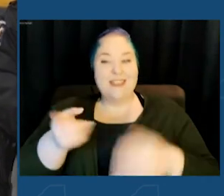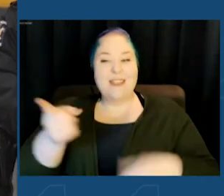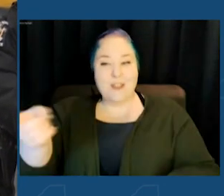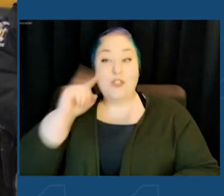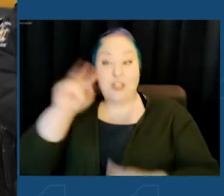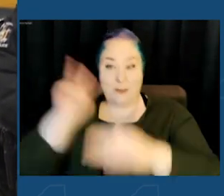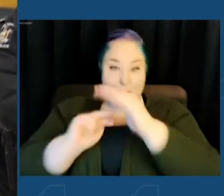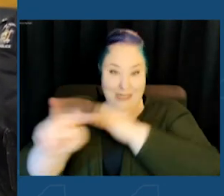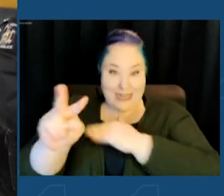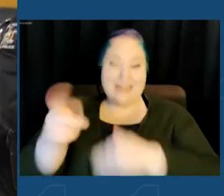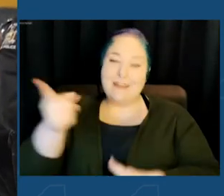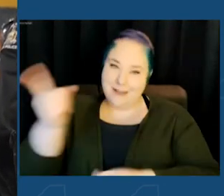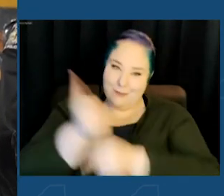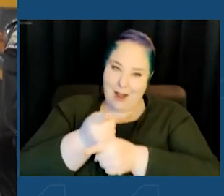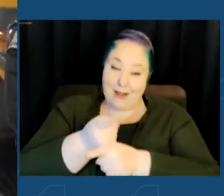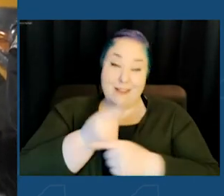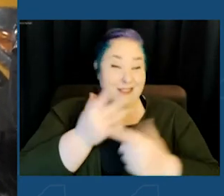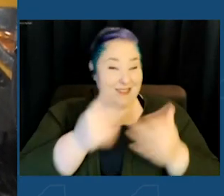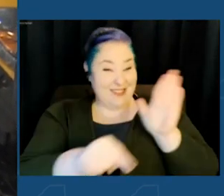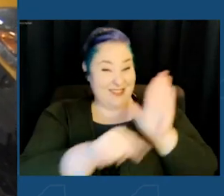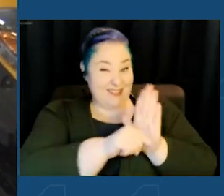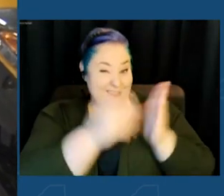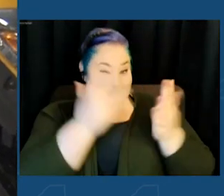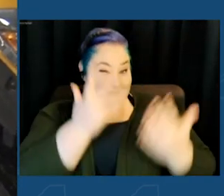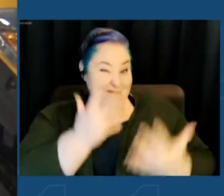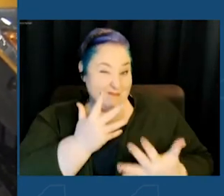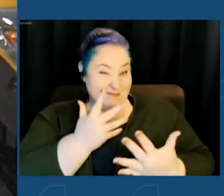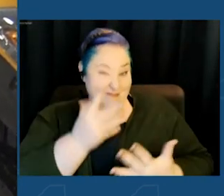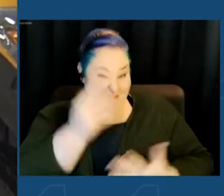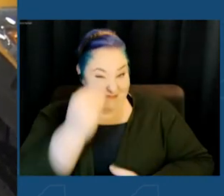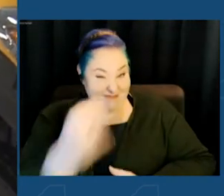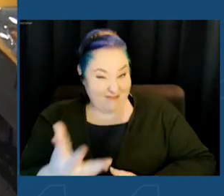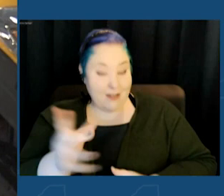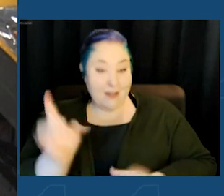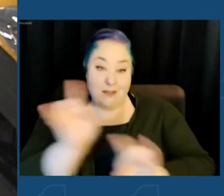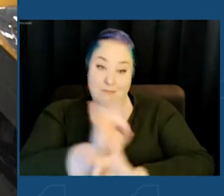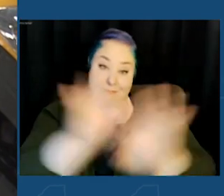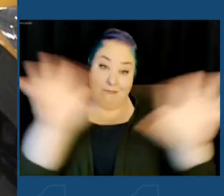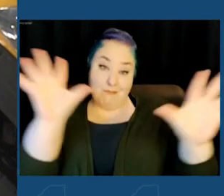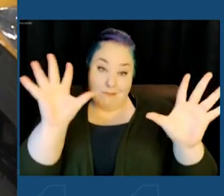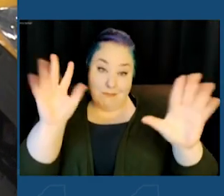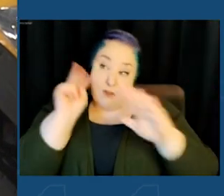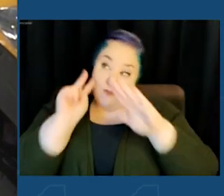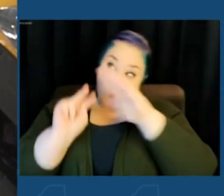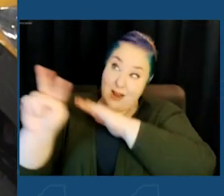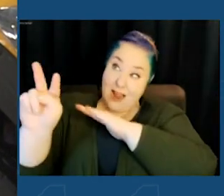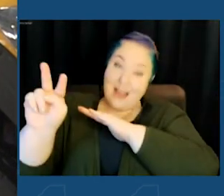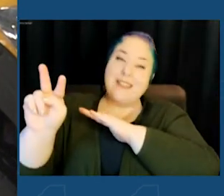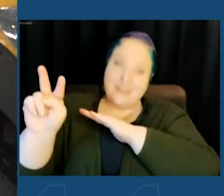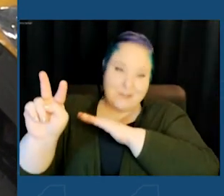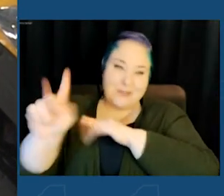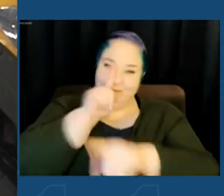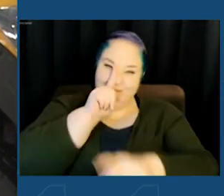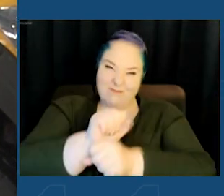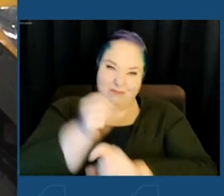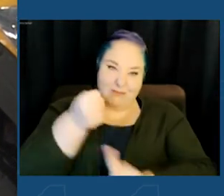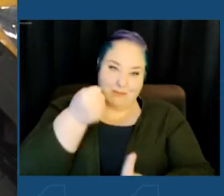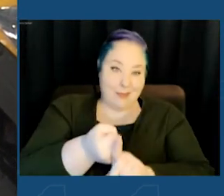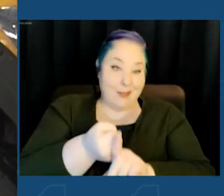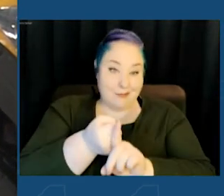the bad news is is that it was a horrific forecast and now we're experiencing it in real real time